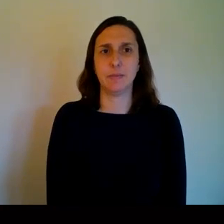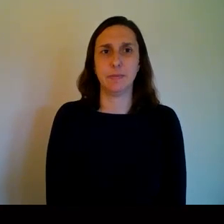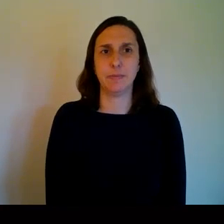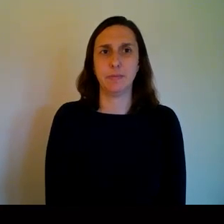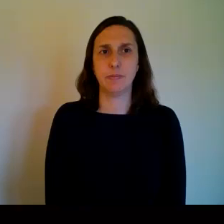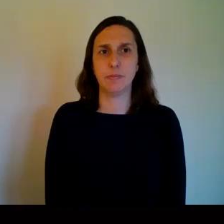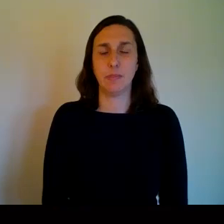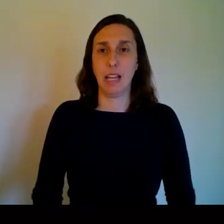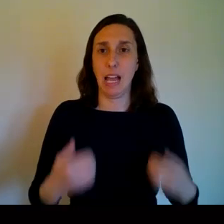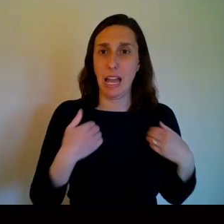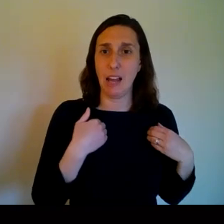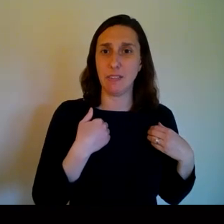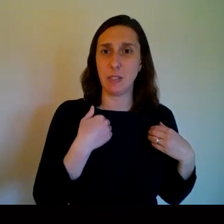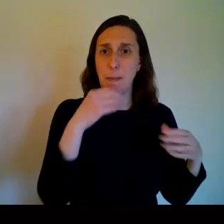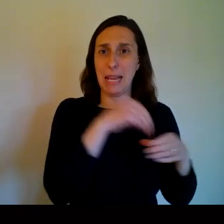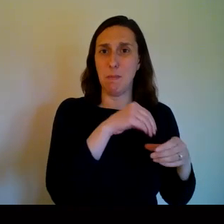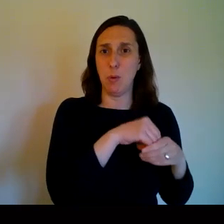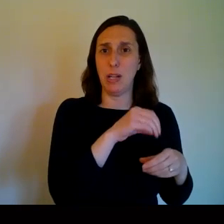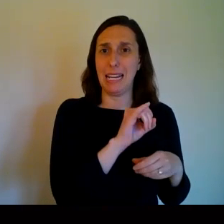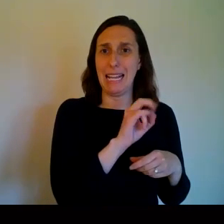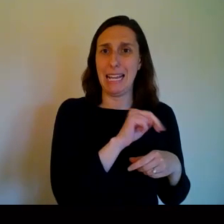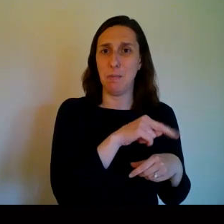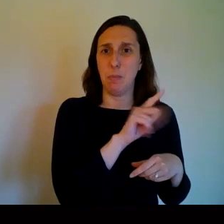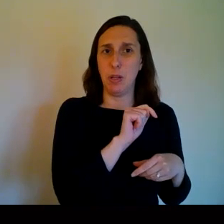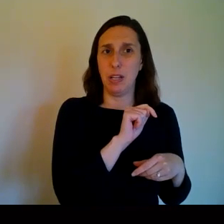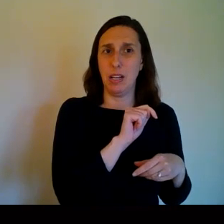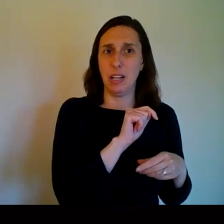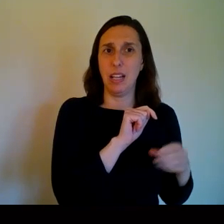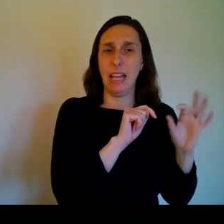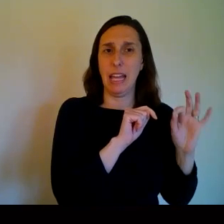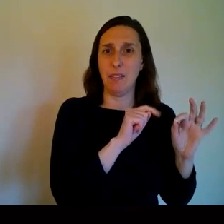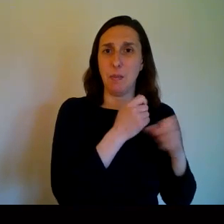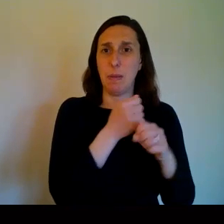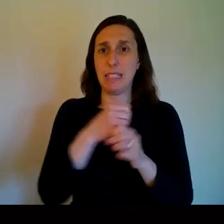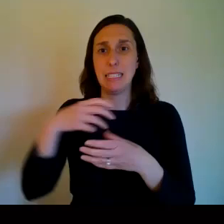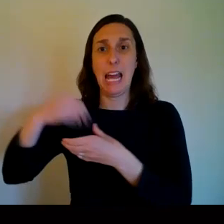I have some input, F generates an output.